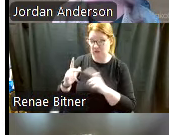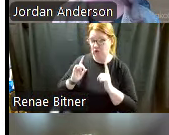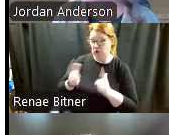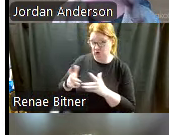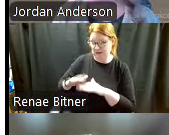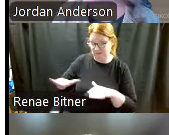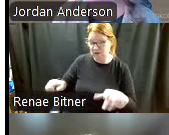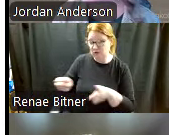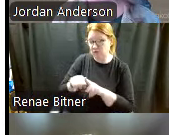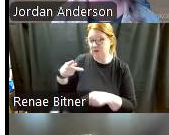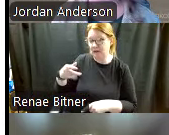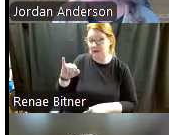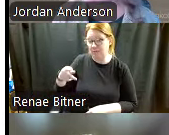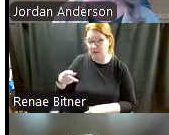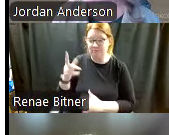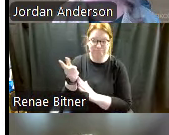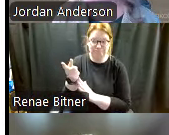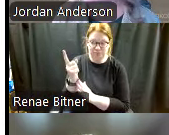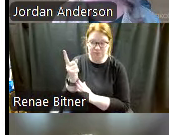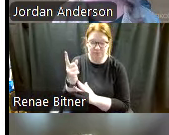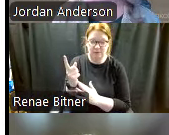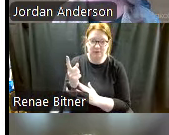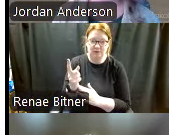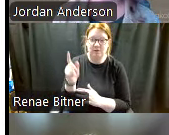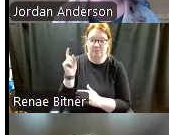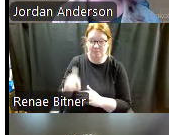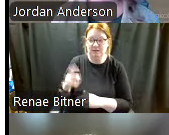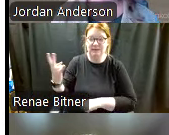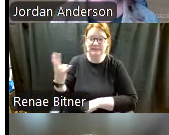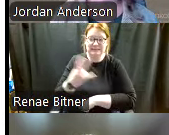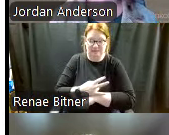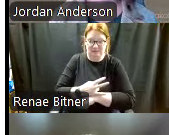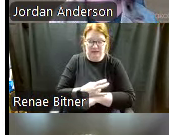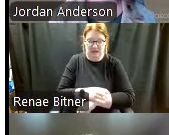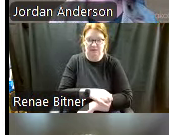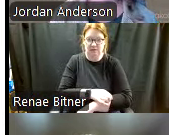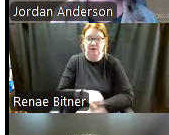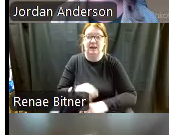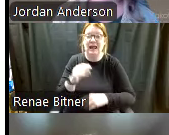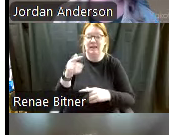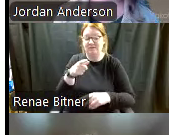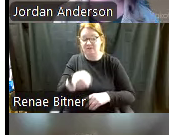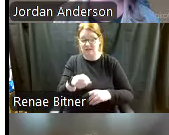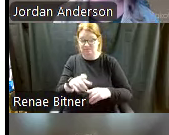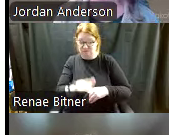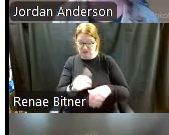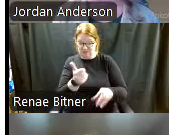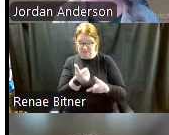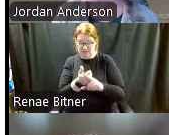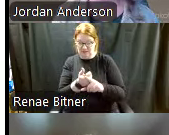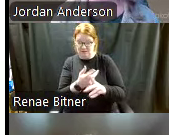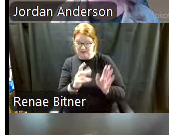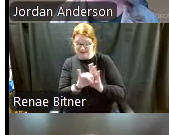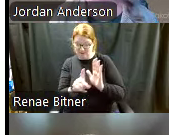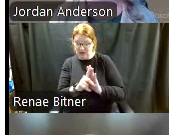parent-infant program as soon as possible, but no later than 7 days after that child has been identified as having that hearing loss or developmental